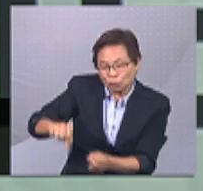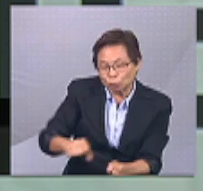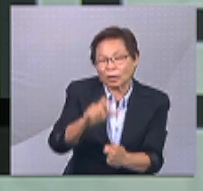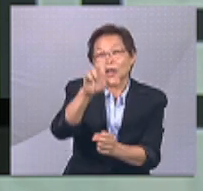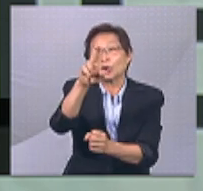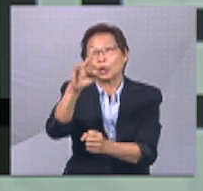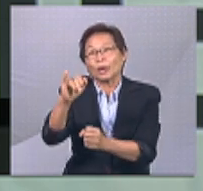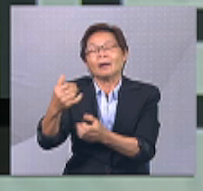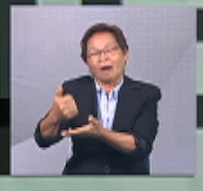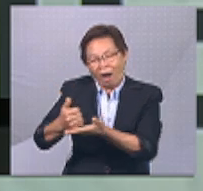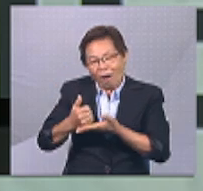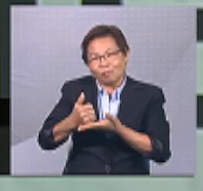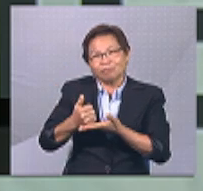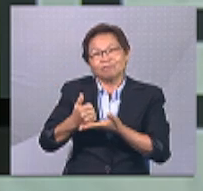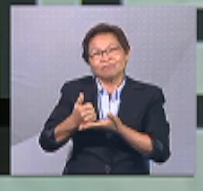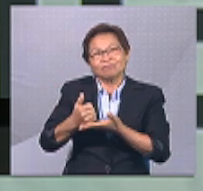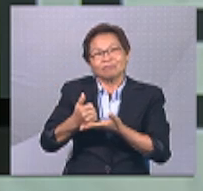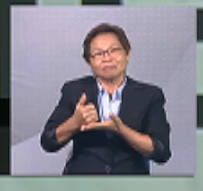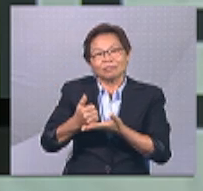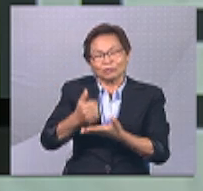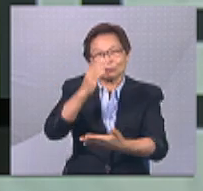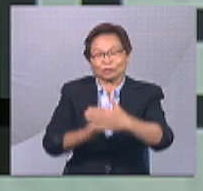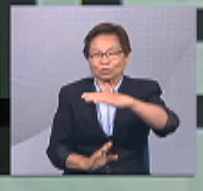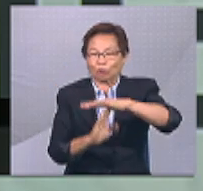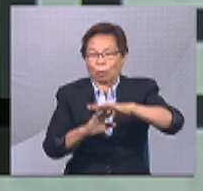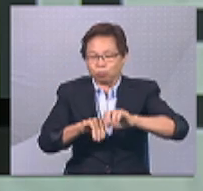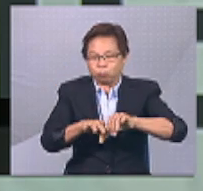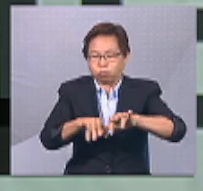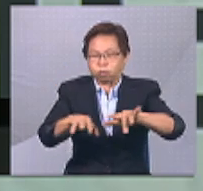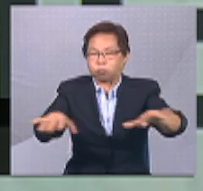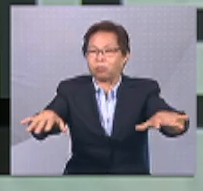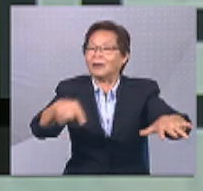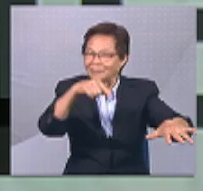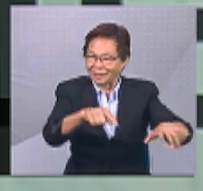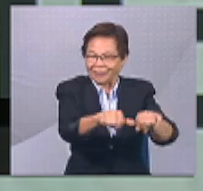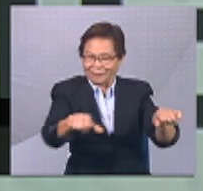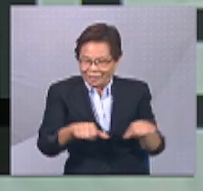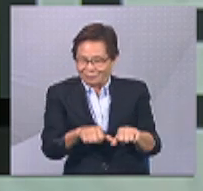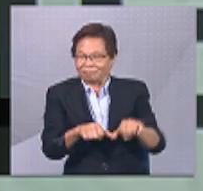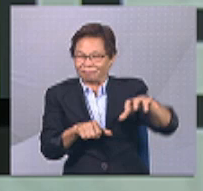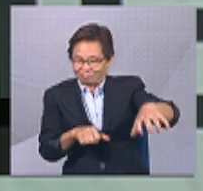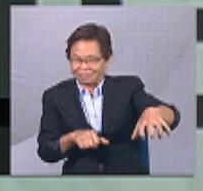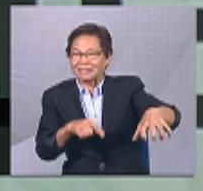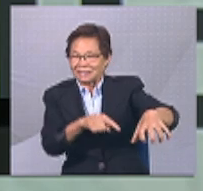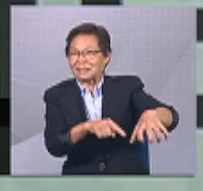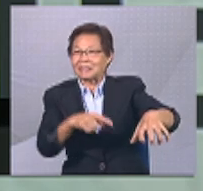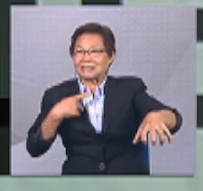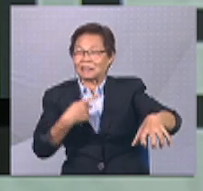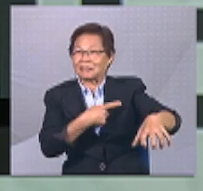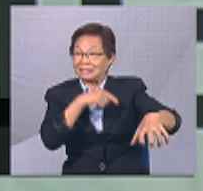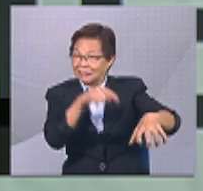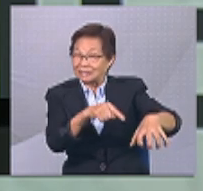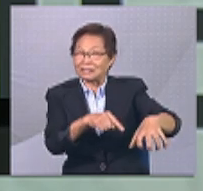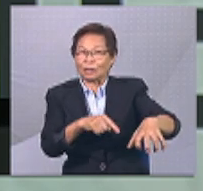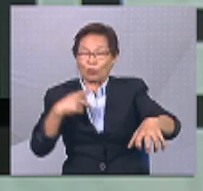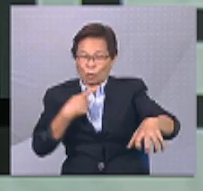us to contain the spread of the infection in that area. So I think this is something that we put our full